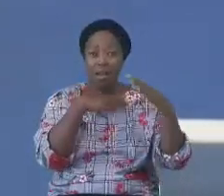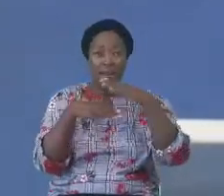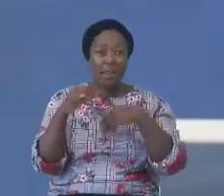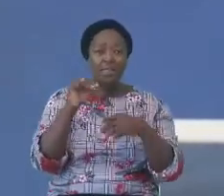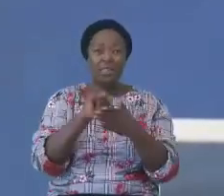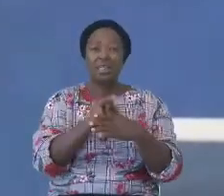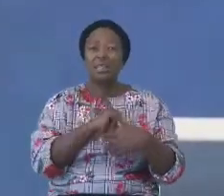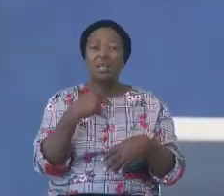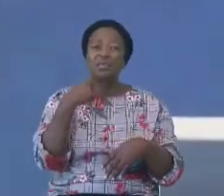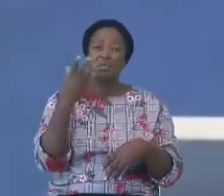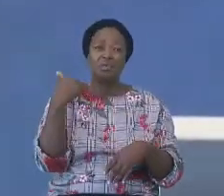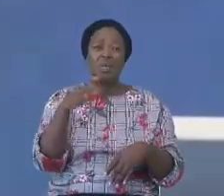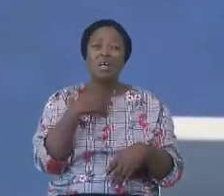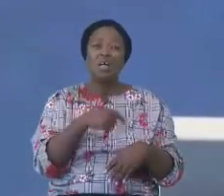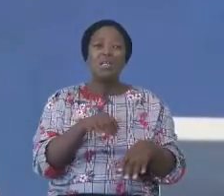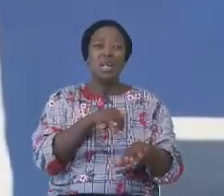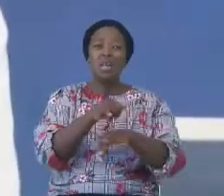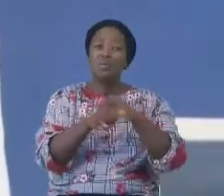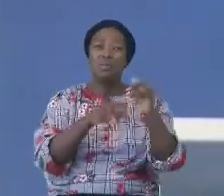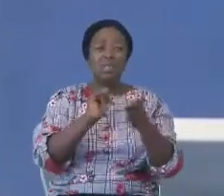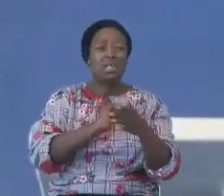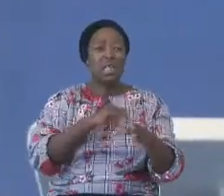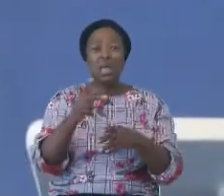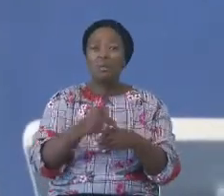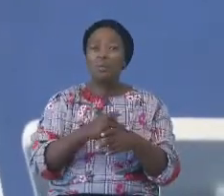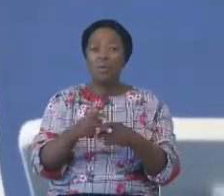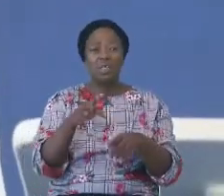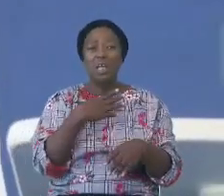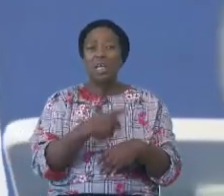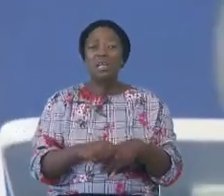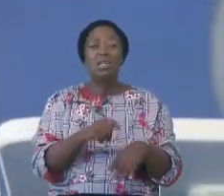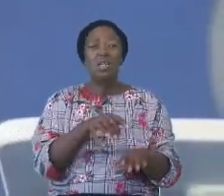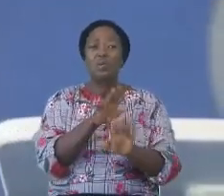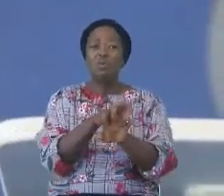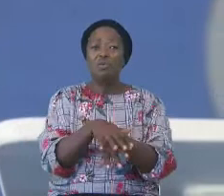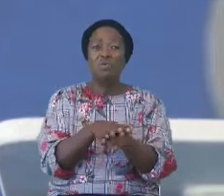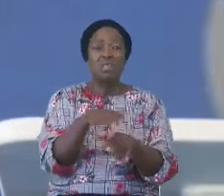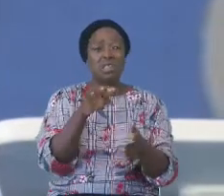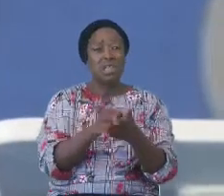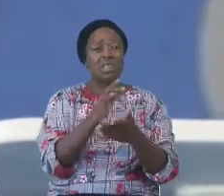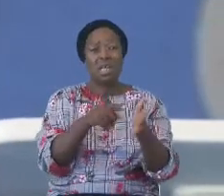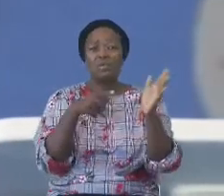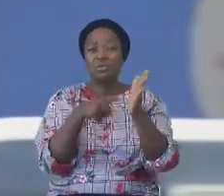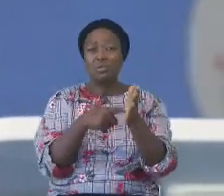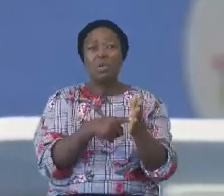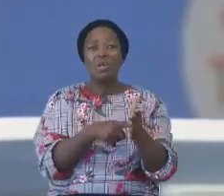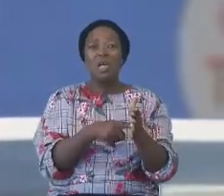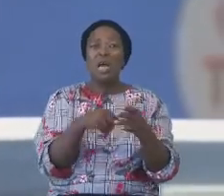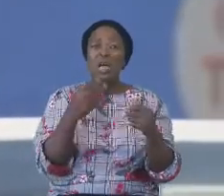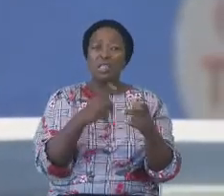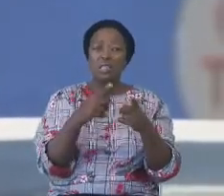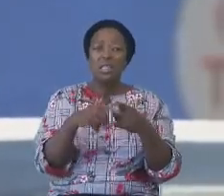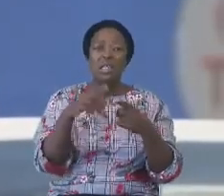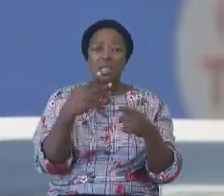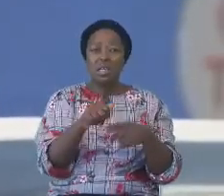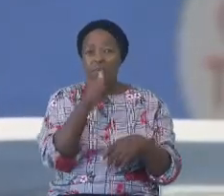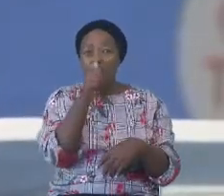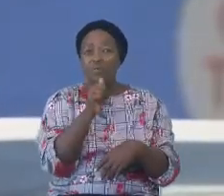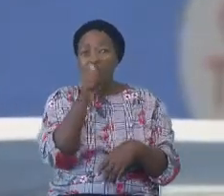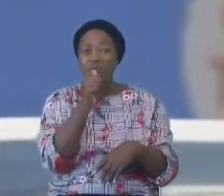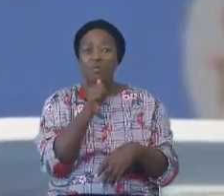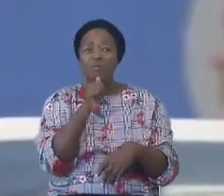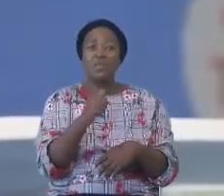the evil I was doing, the lies I told, the deception I practiced, the